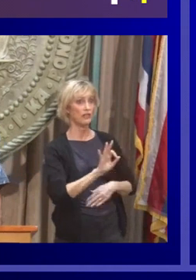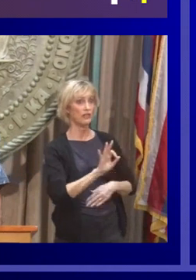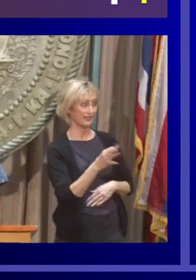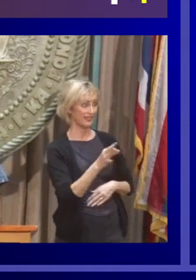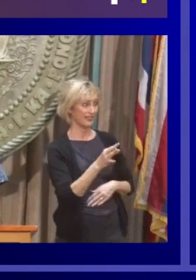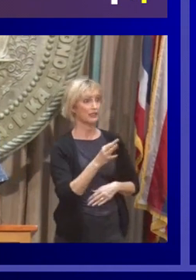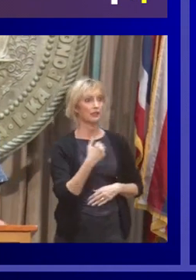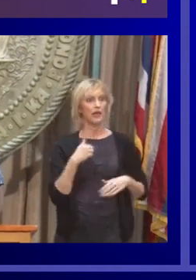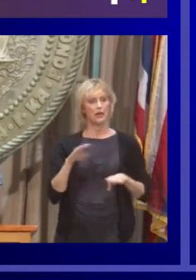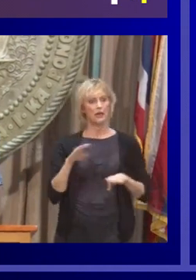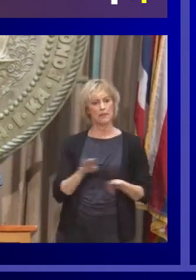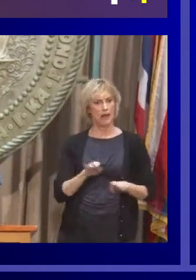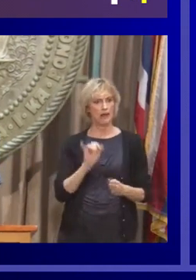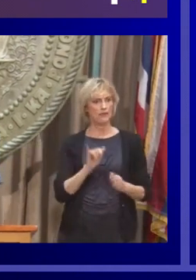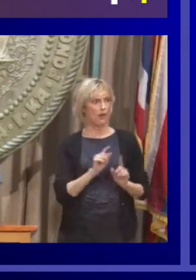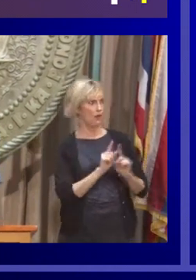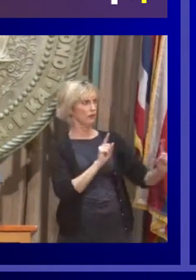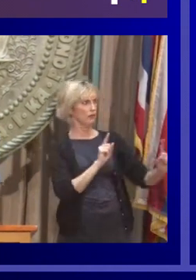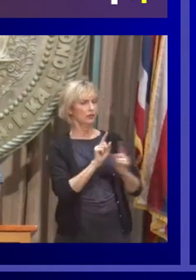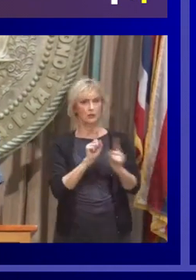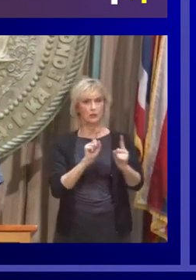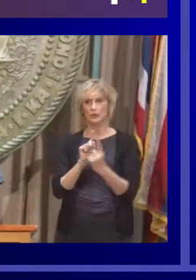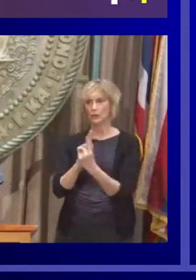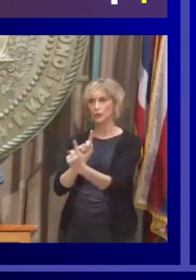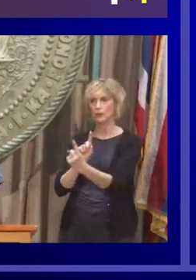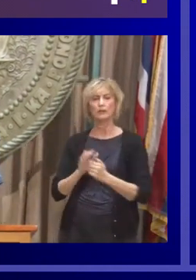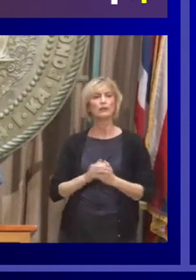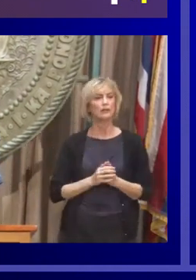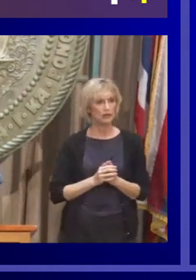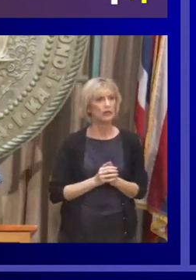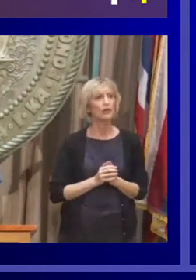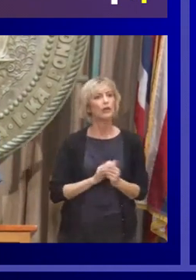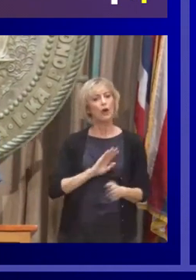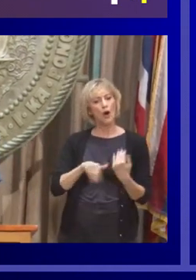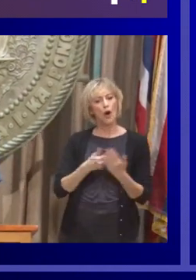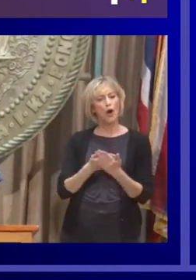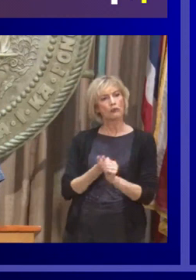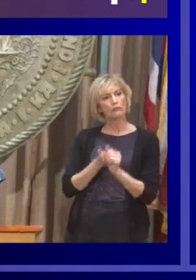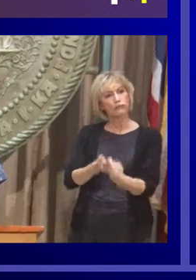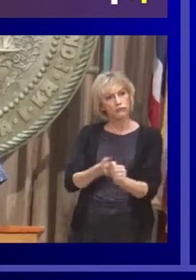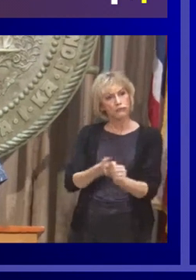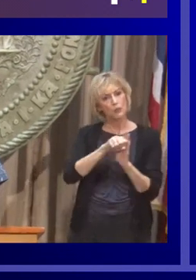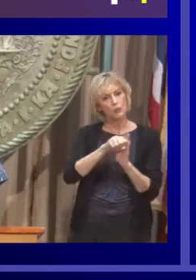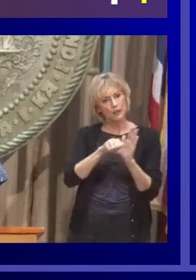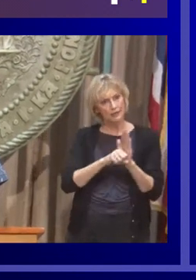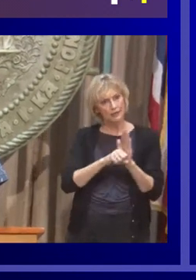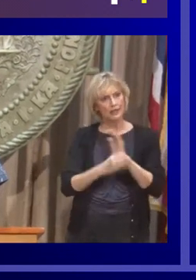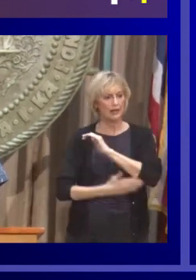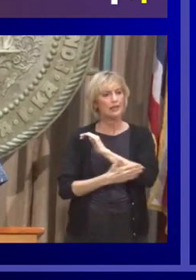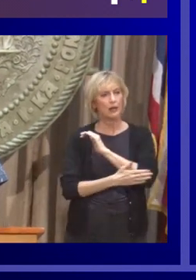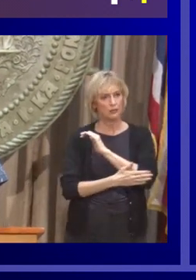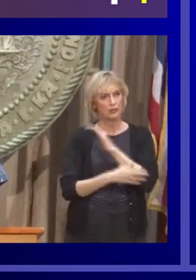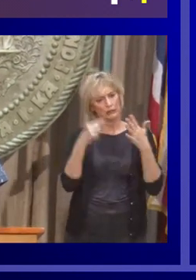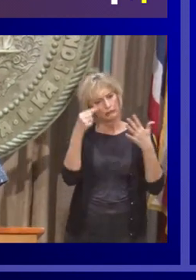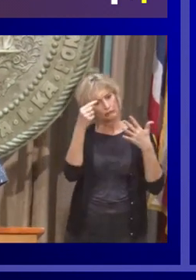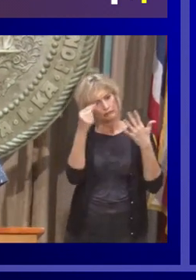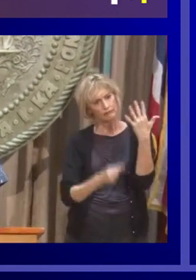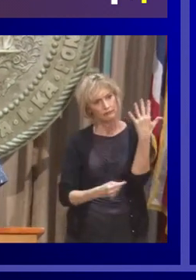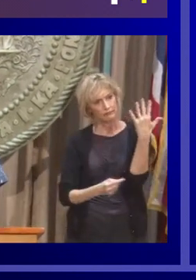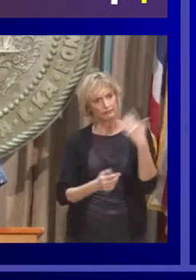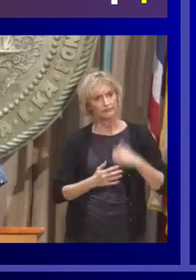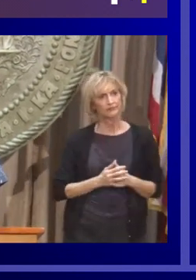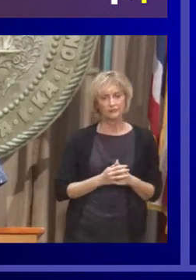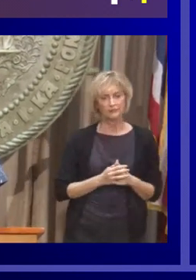accordingly. Certainly everyone is urged to comply with state and county measures that are being taken to address this